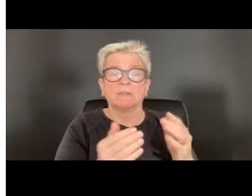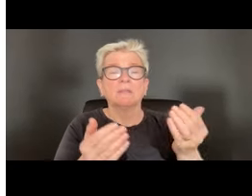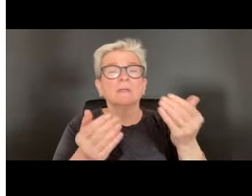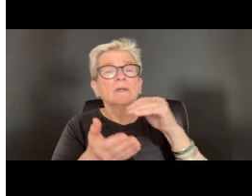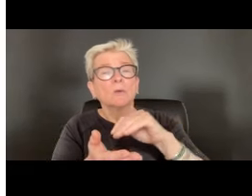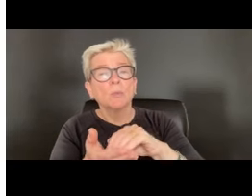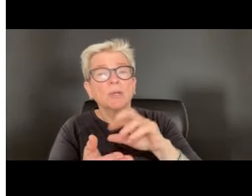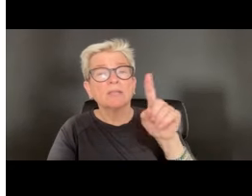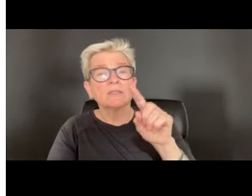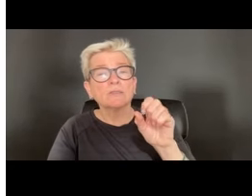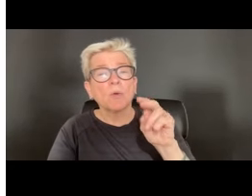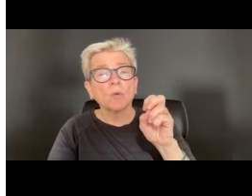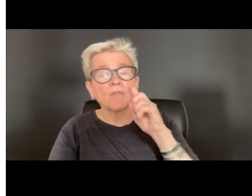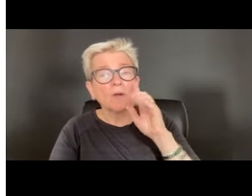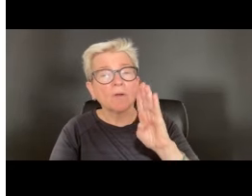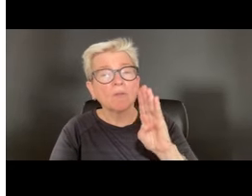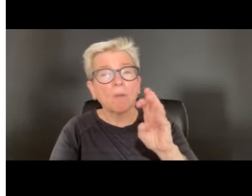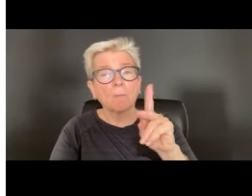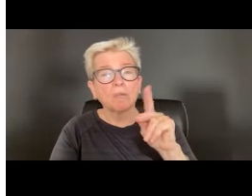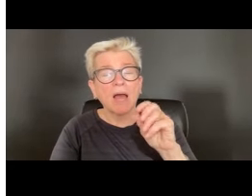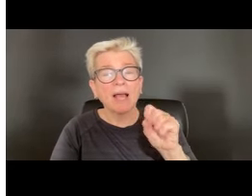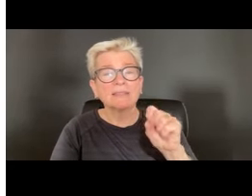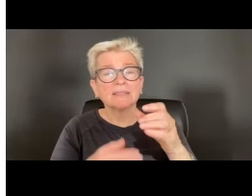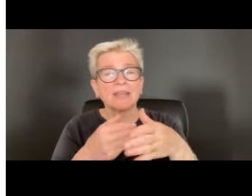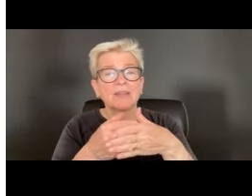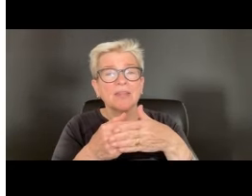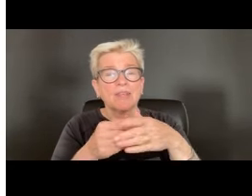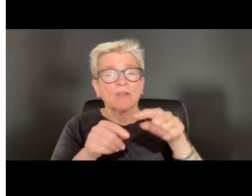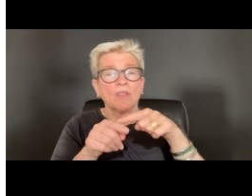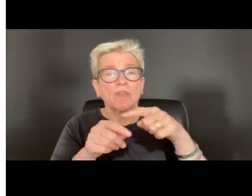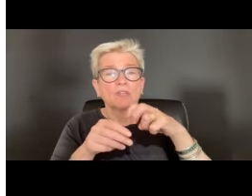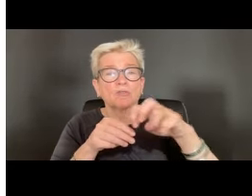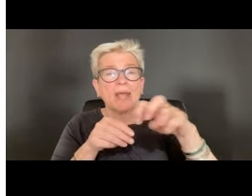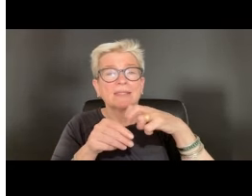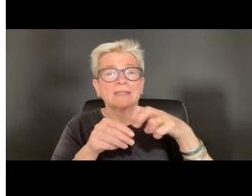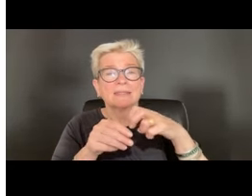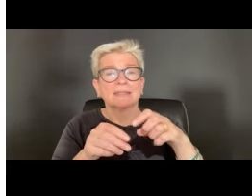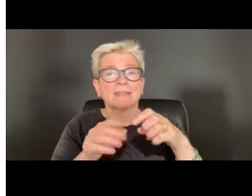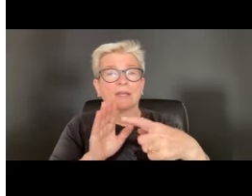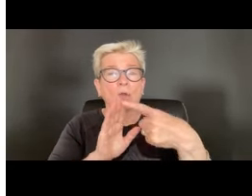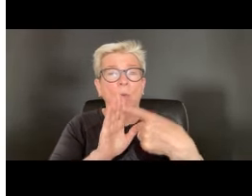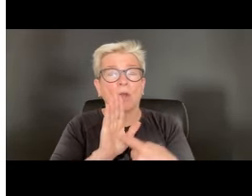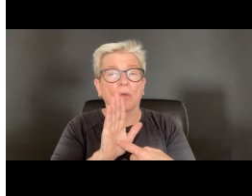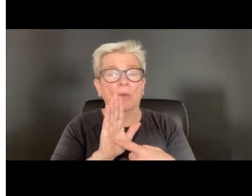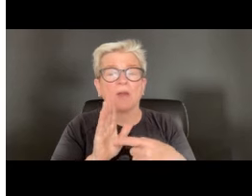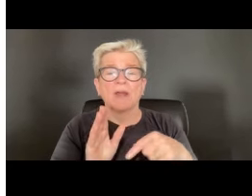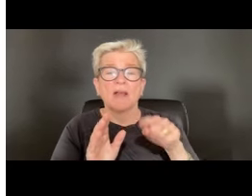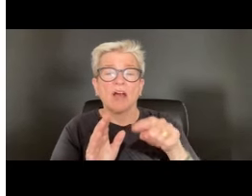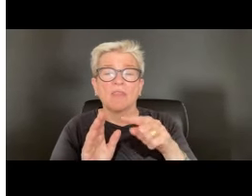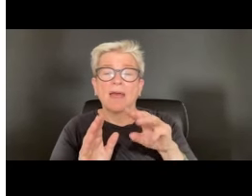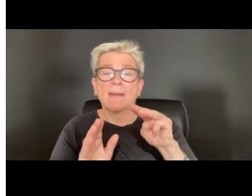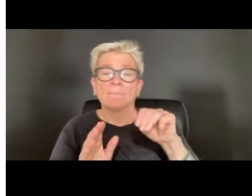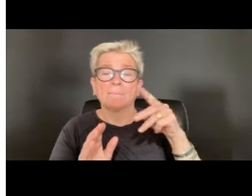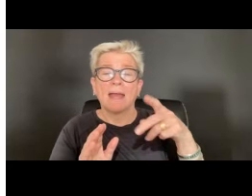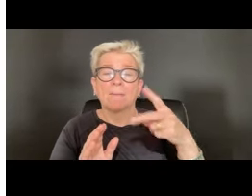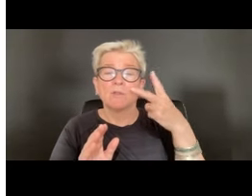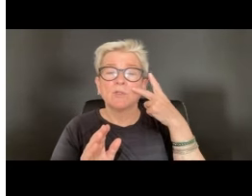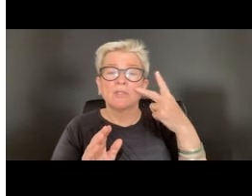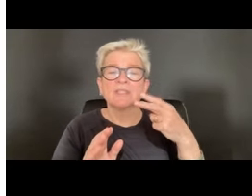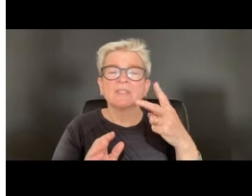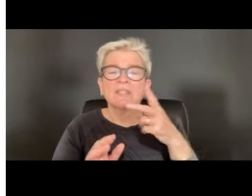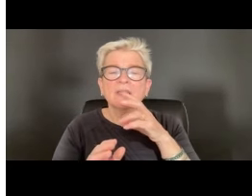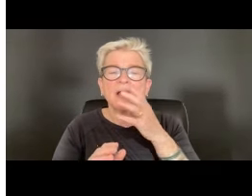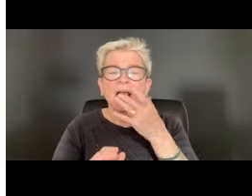those blocks that directly abut frequent transit corridors. And you can see on this map, those are the areas that are in dark